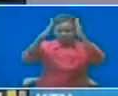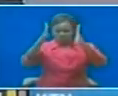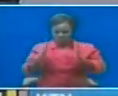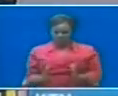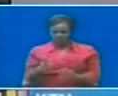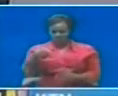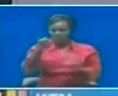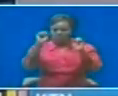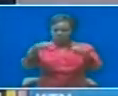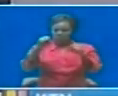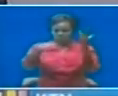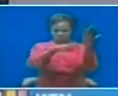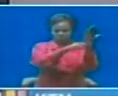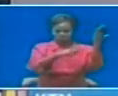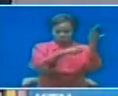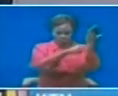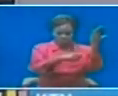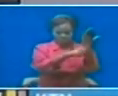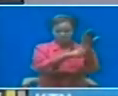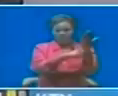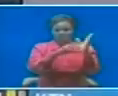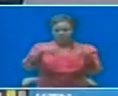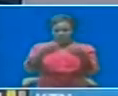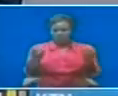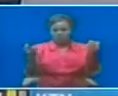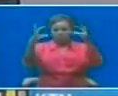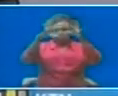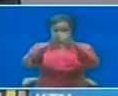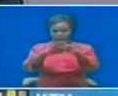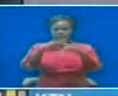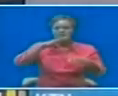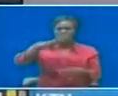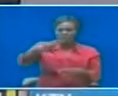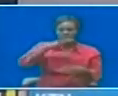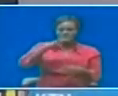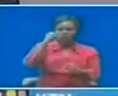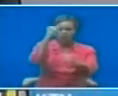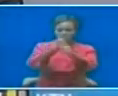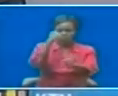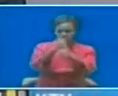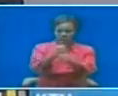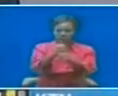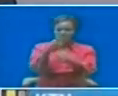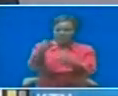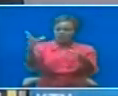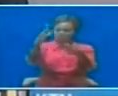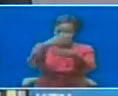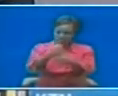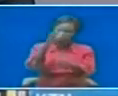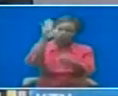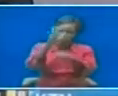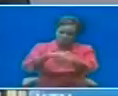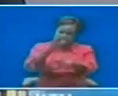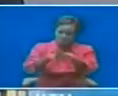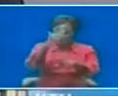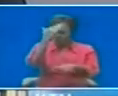to profile these professionals and match them with speaking engagements. And the Speakers Bureau is a good investment because